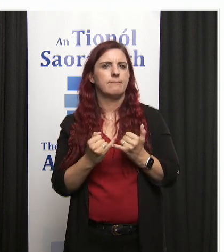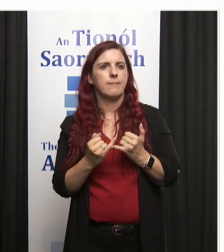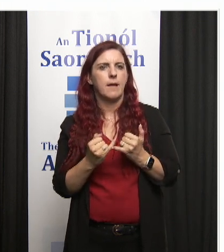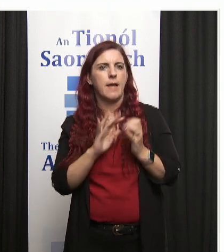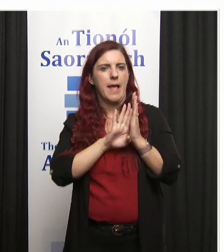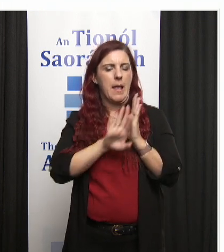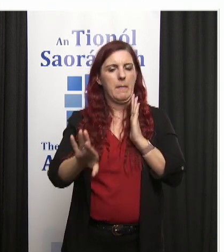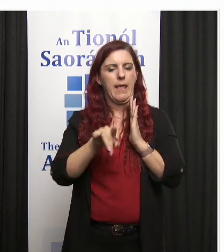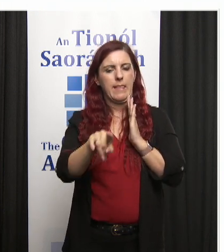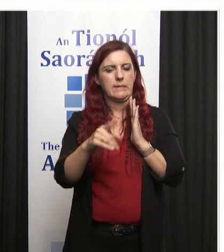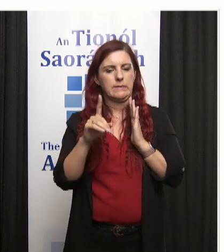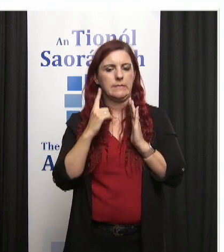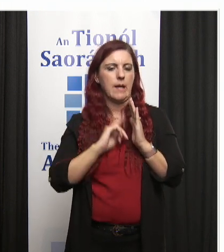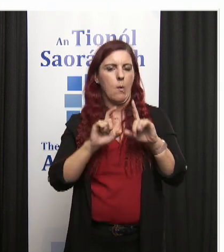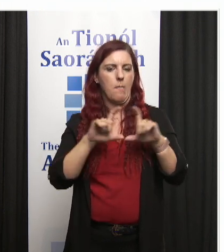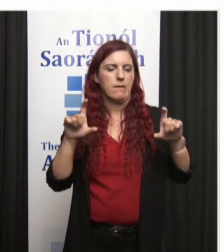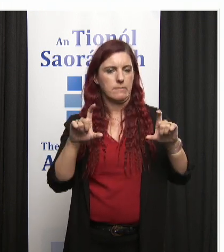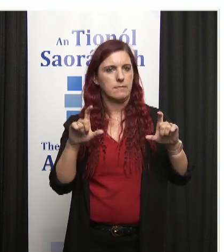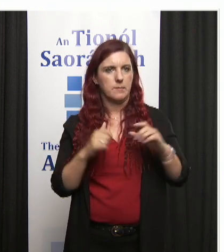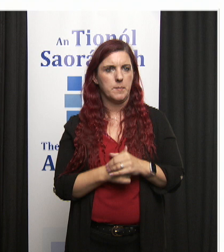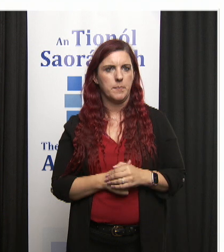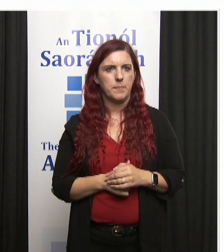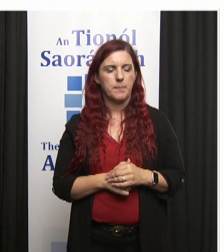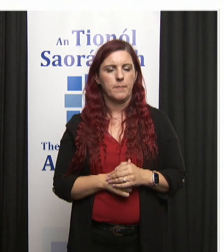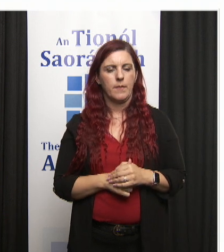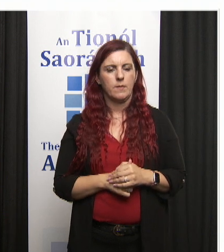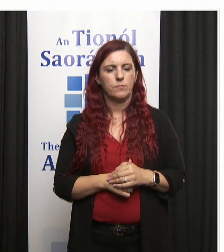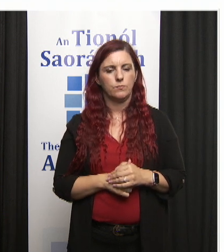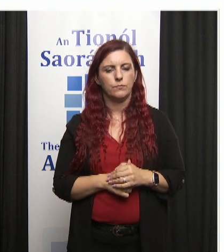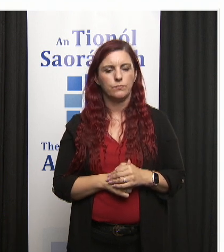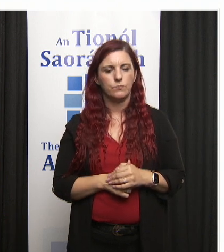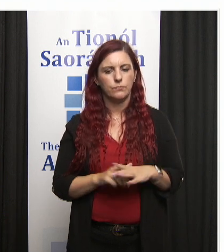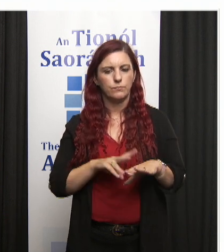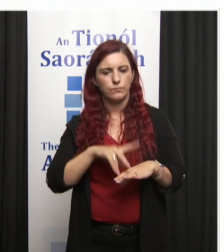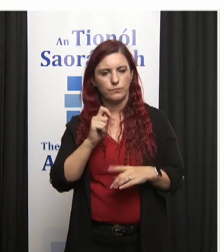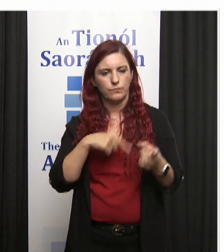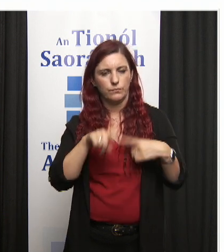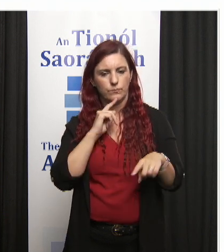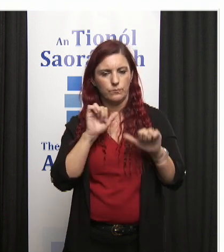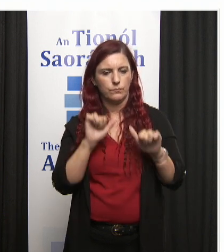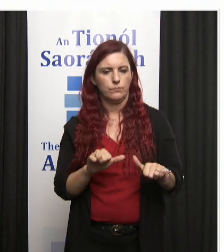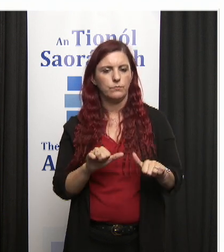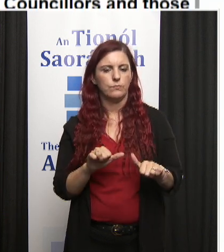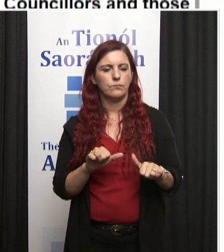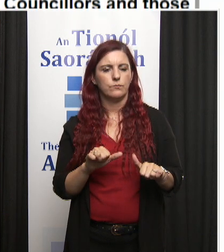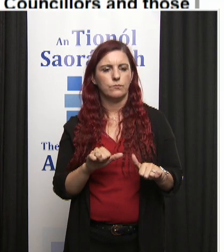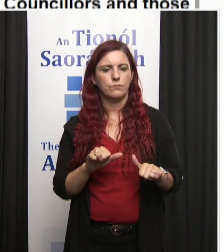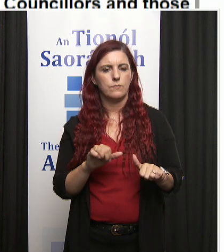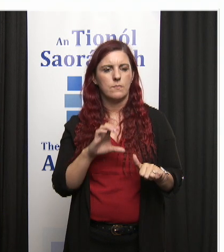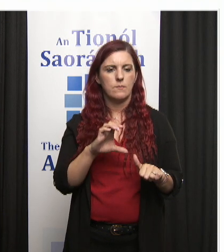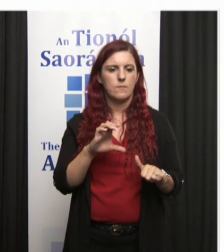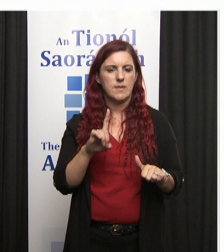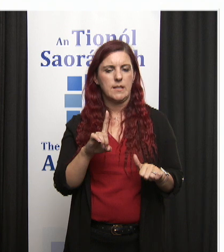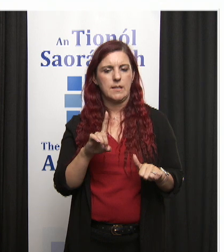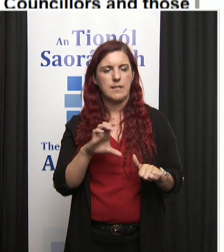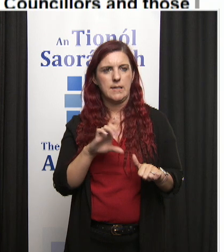eliminating that yellow box there in that regard. The majority of the table agreed that's to delete structures C and D. Now, looking at